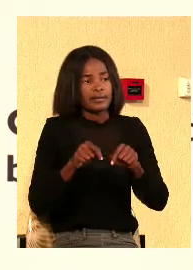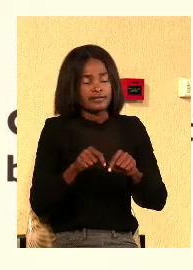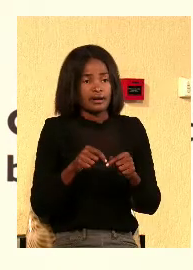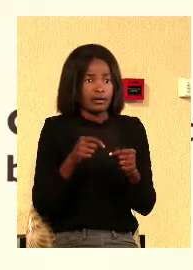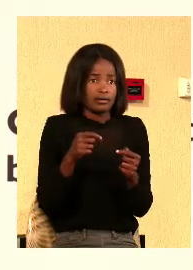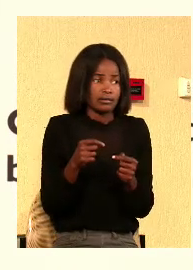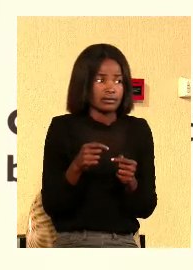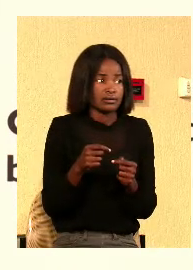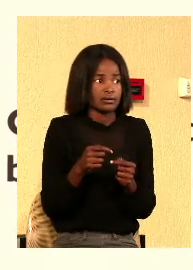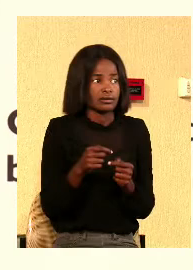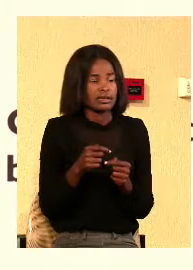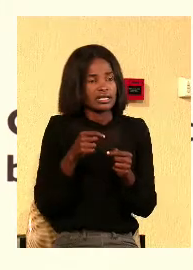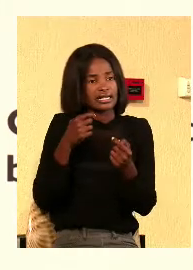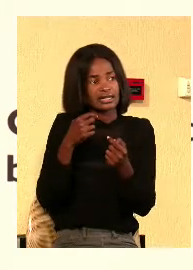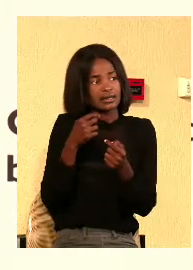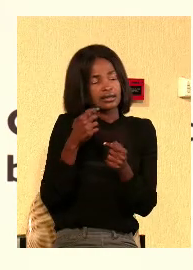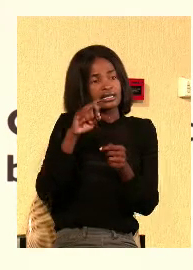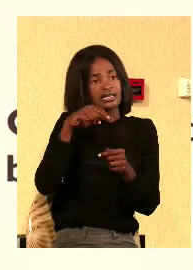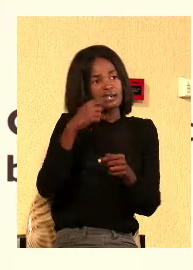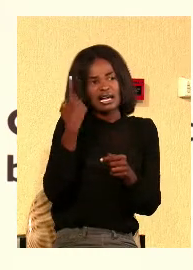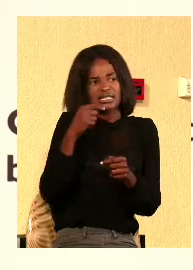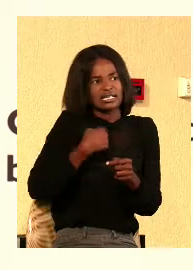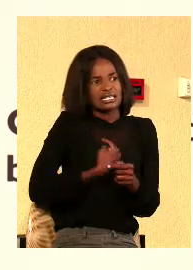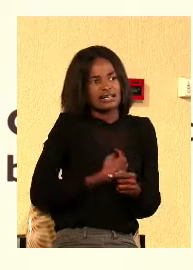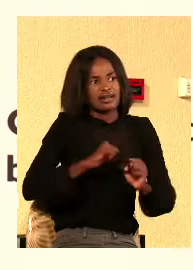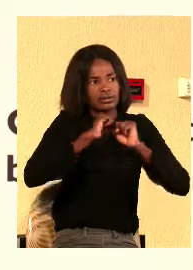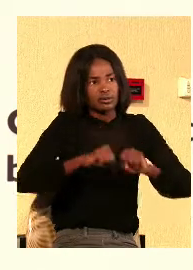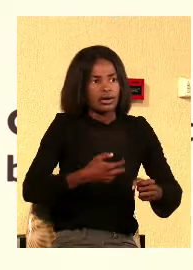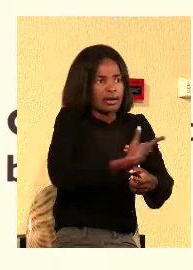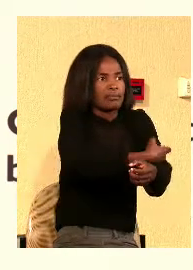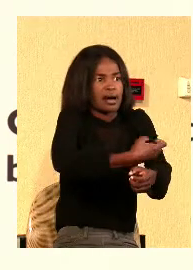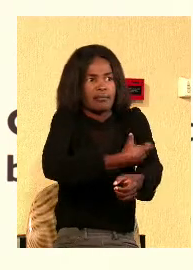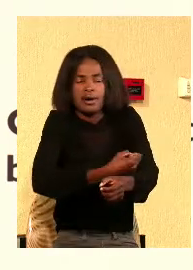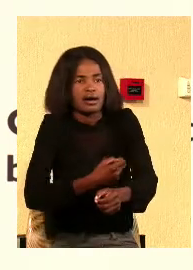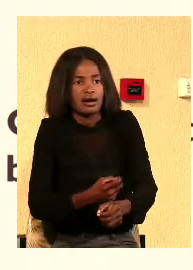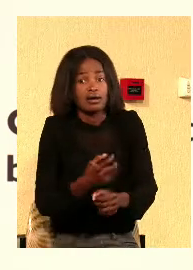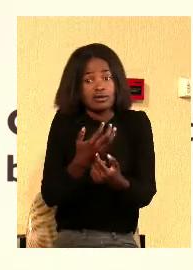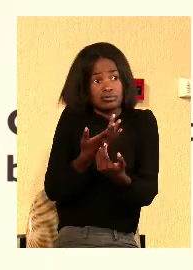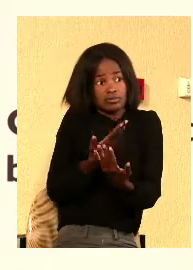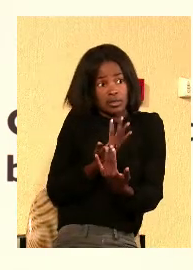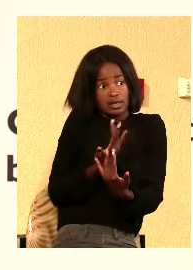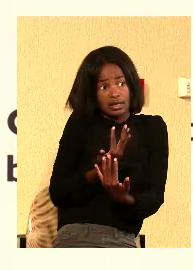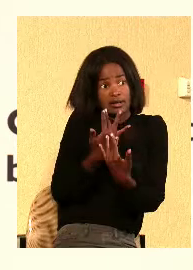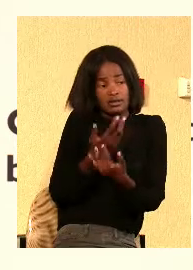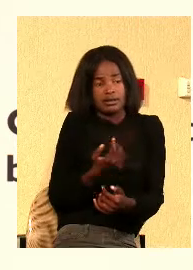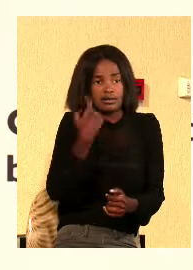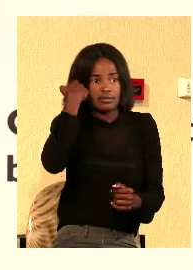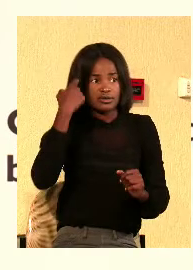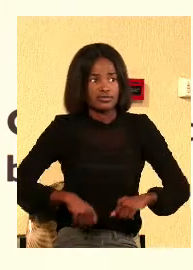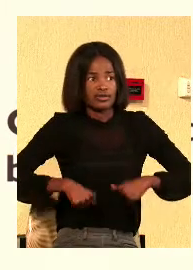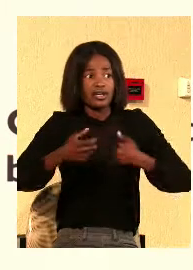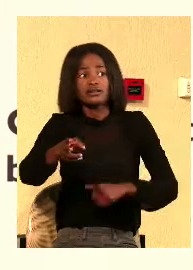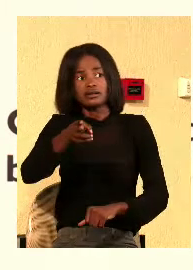be driven by the direction of the ministry. We don't work in isolation. We